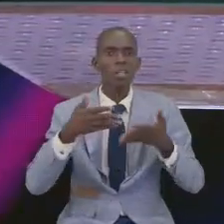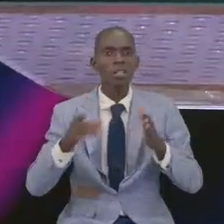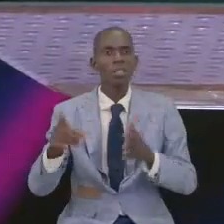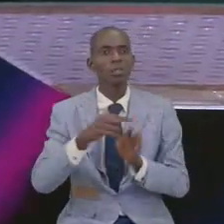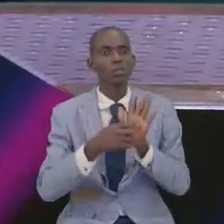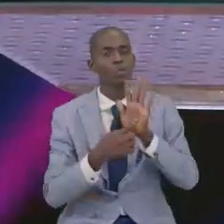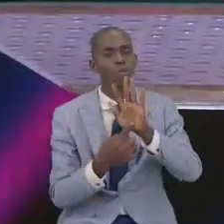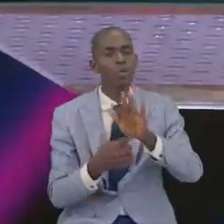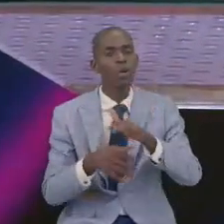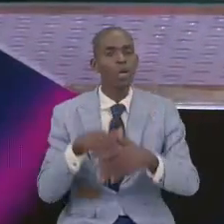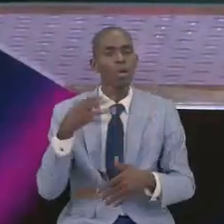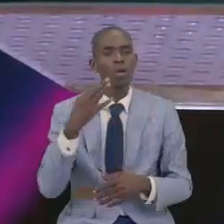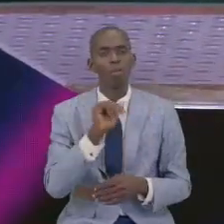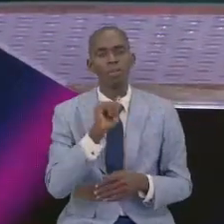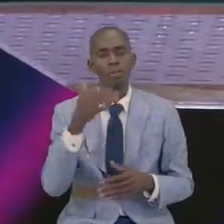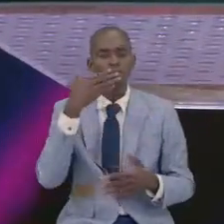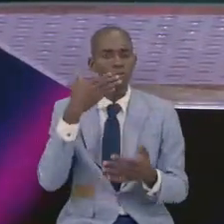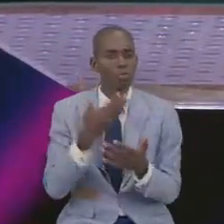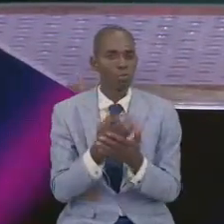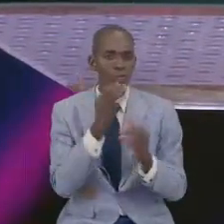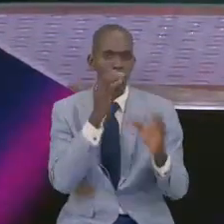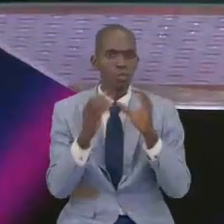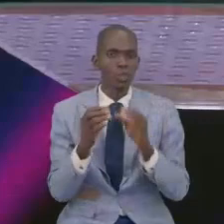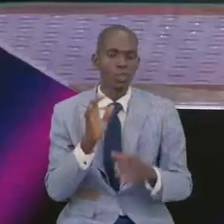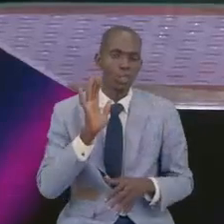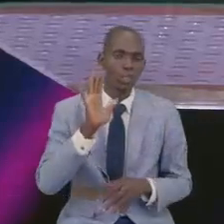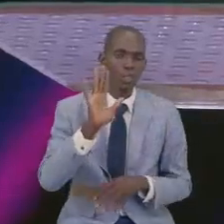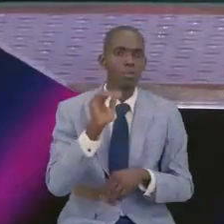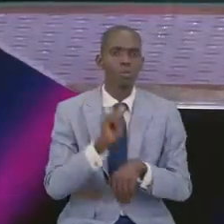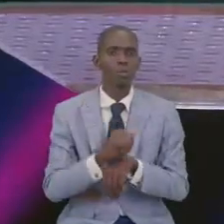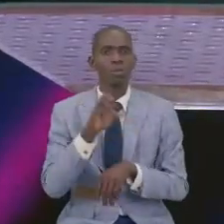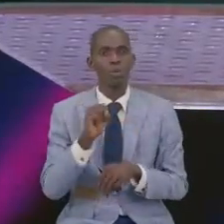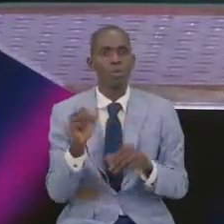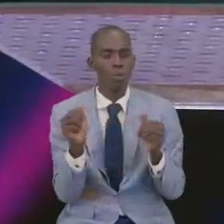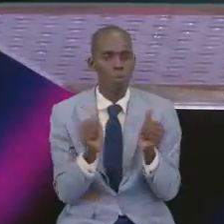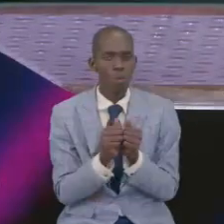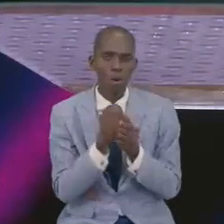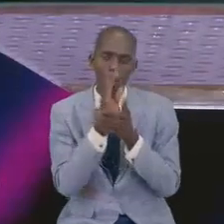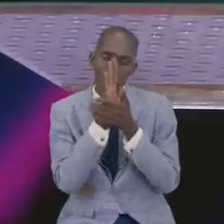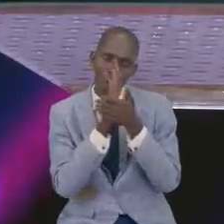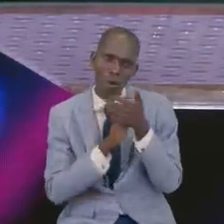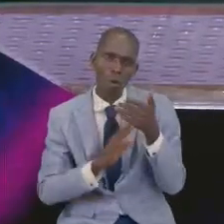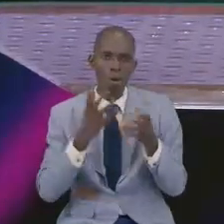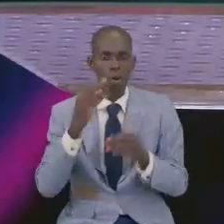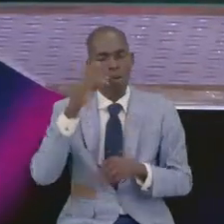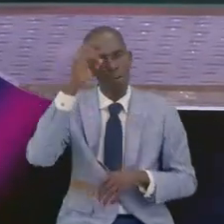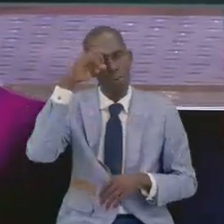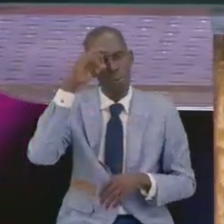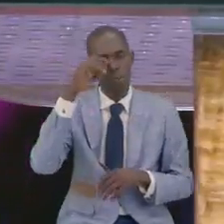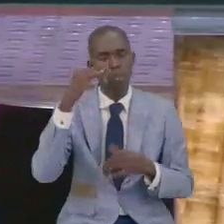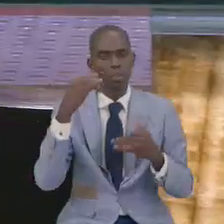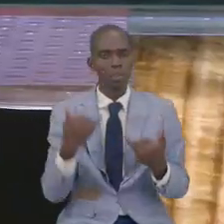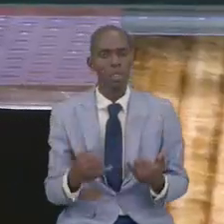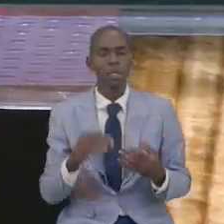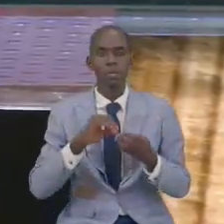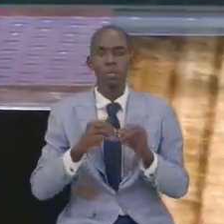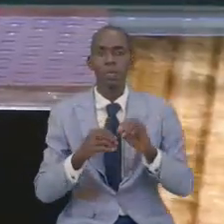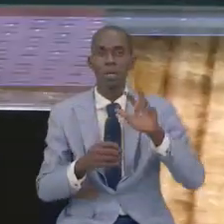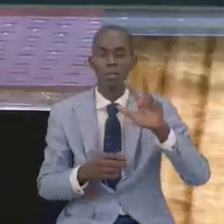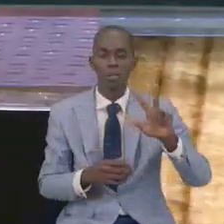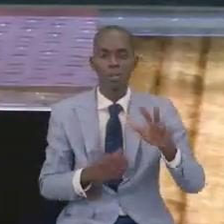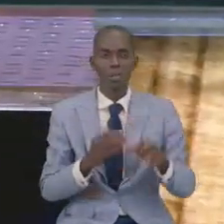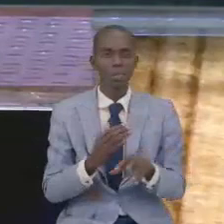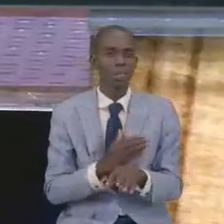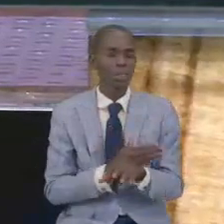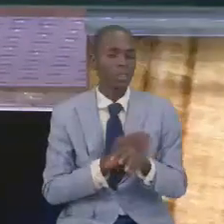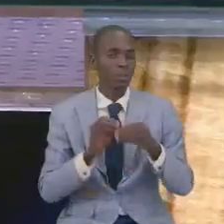good conversation, manner of life, his works with meekness of wisdom. We're coming to number three. Number